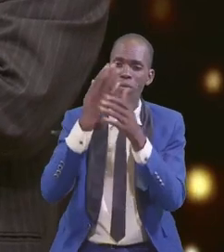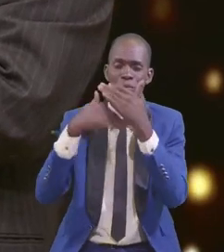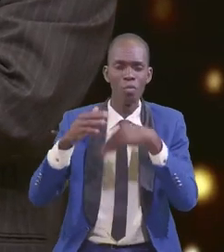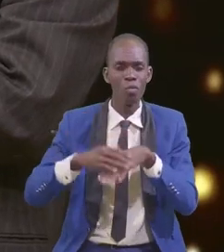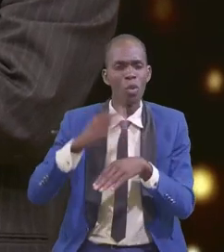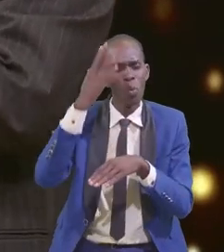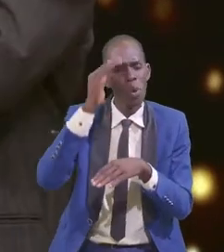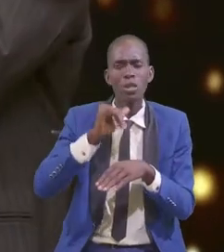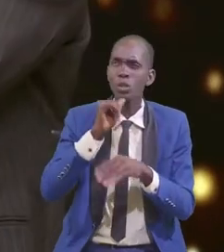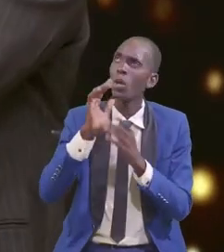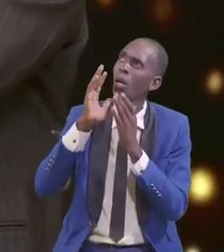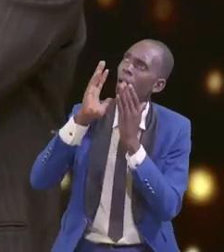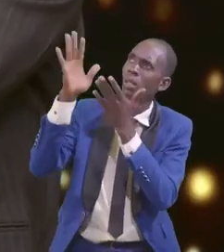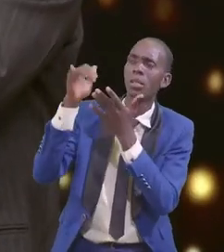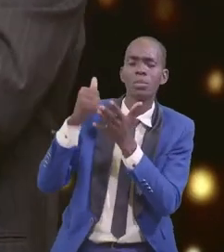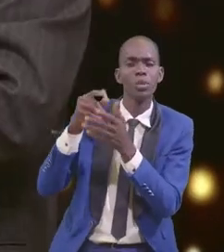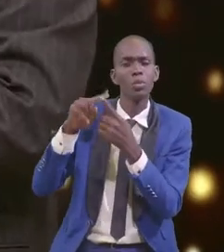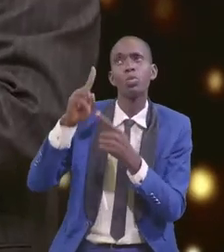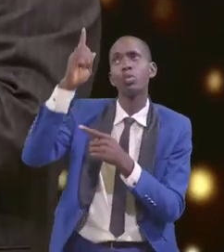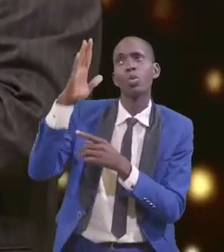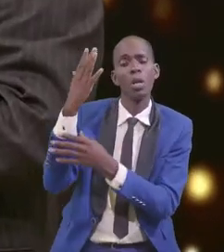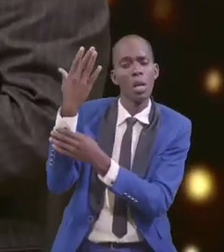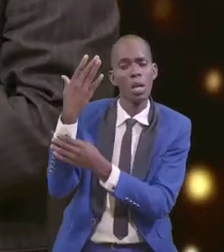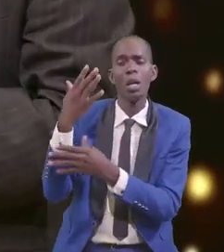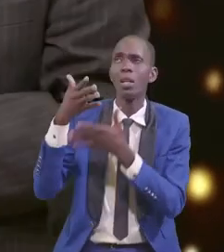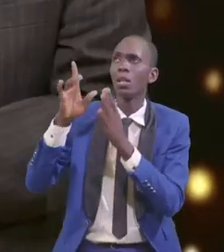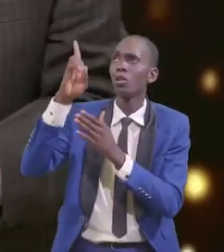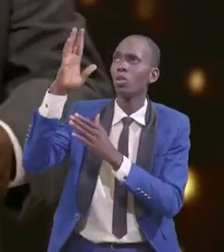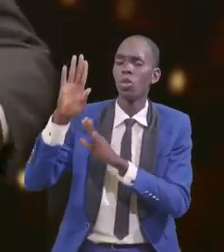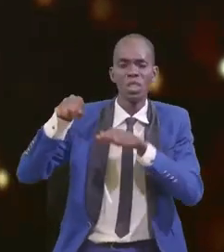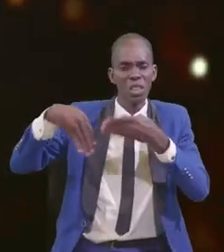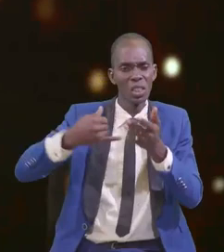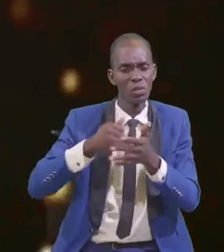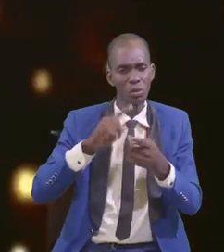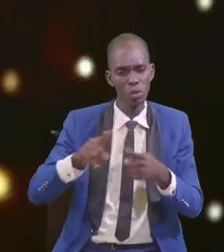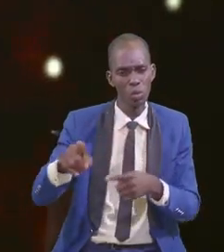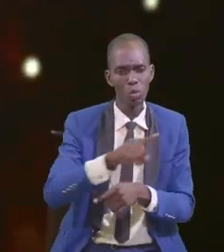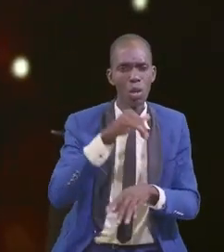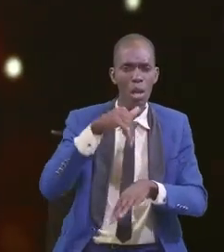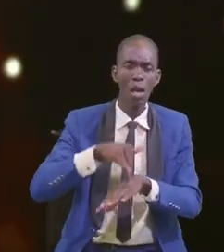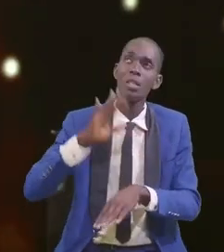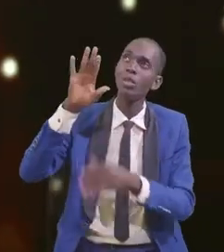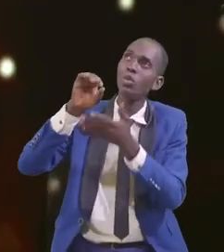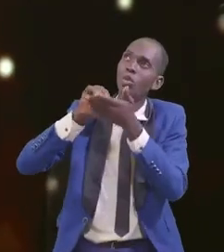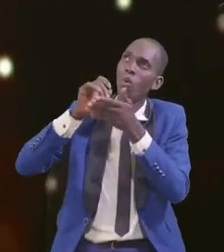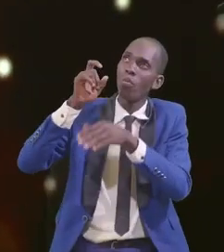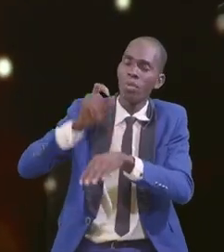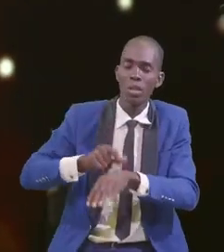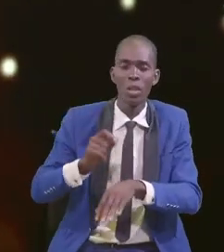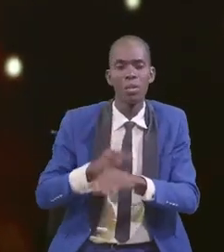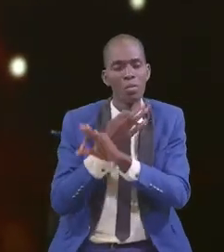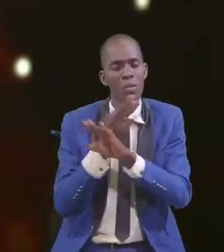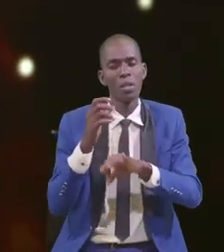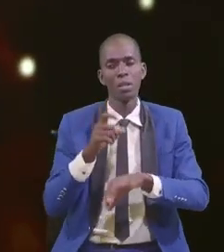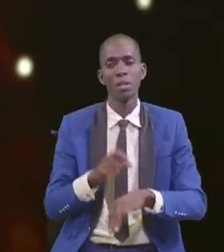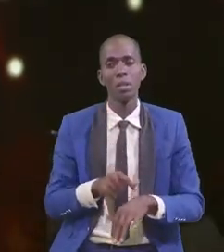the hands of God and let God give at the time He wants to give. It says, and He said to